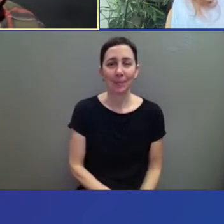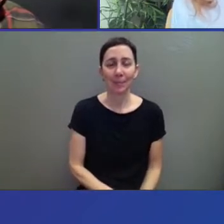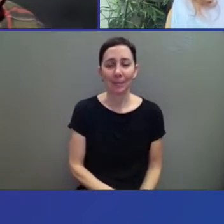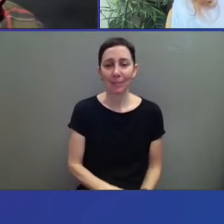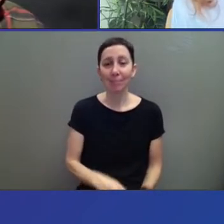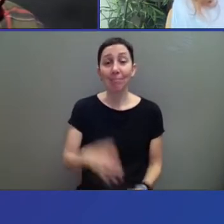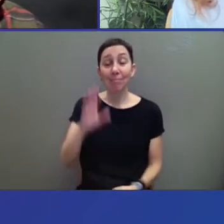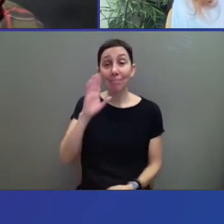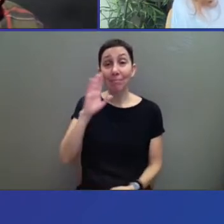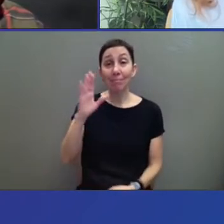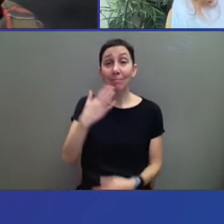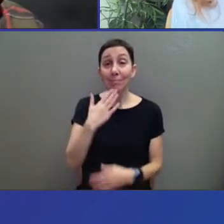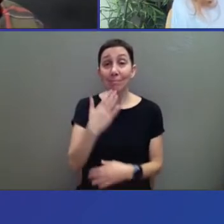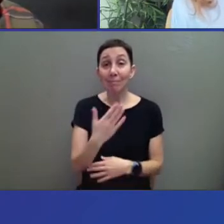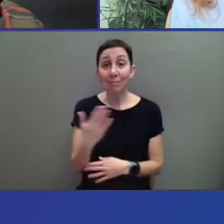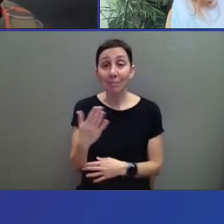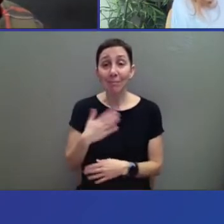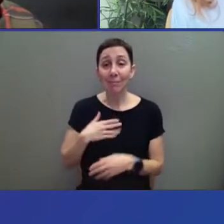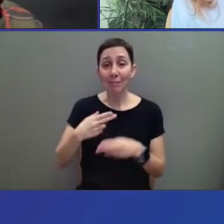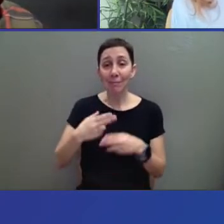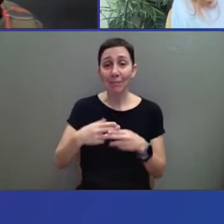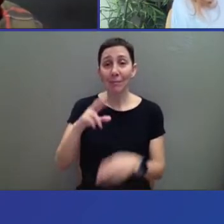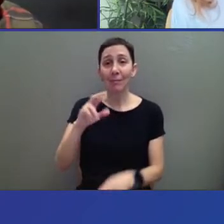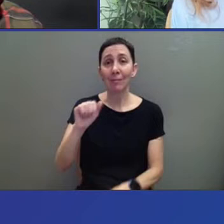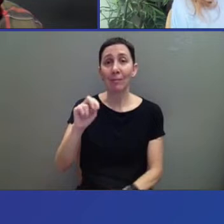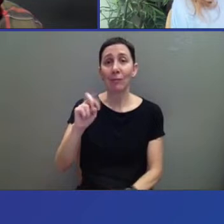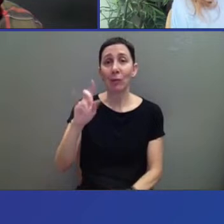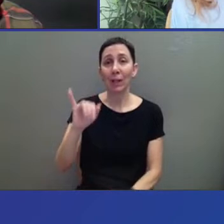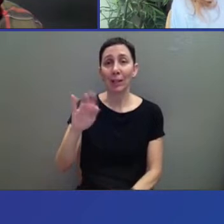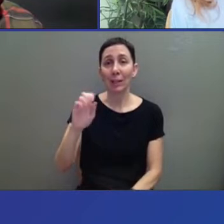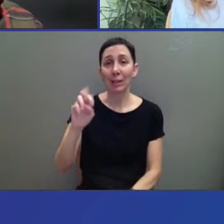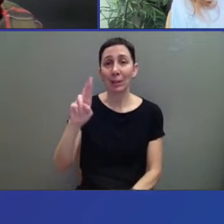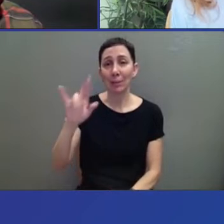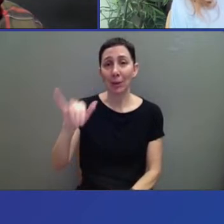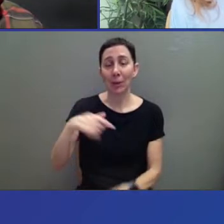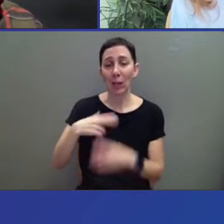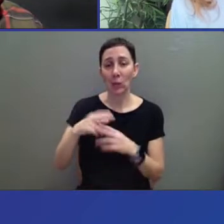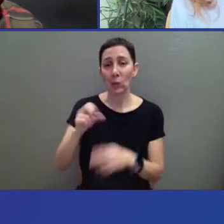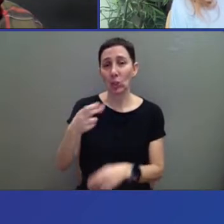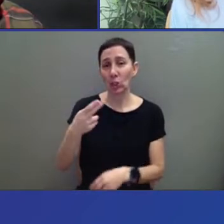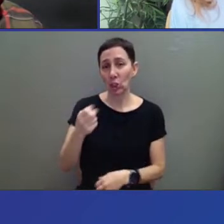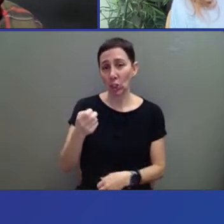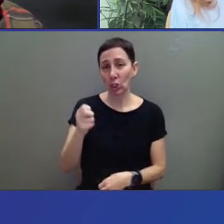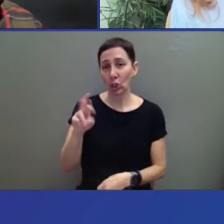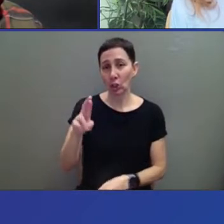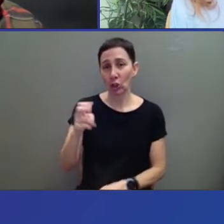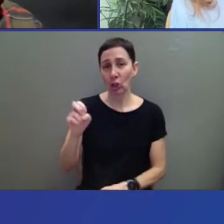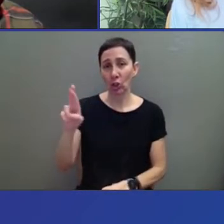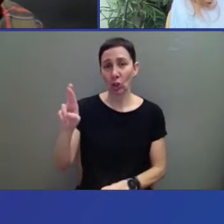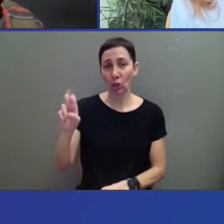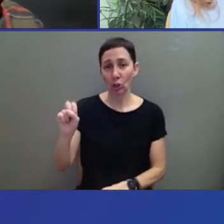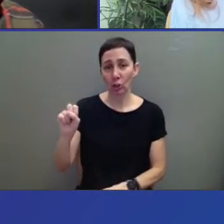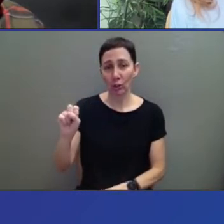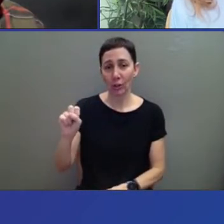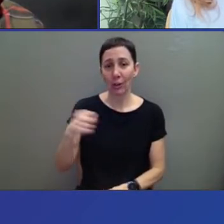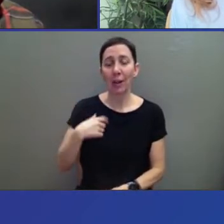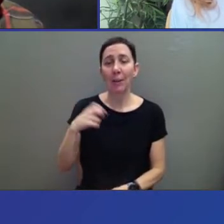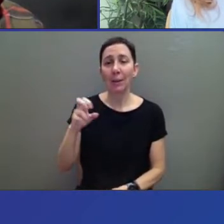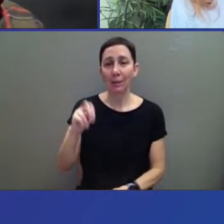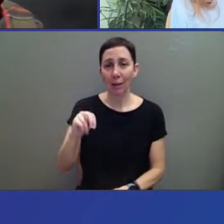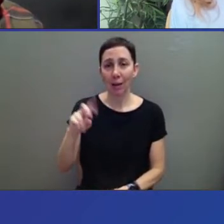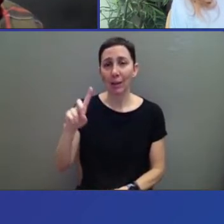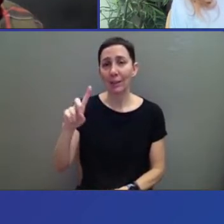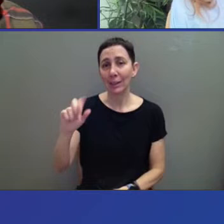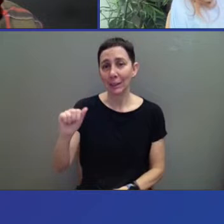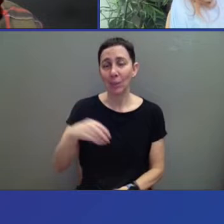Hi, everyone. Good morning. My name is Randi Berry. My pronouns are she, her, hers. I'm a non-disabled